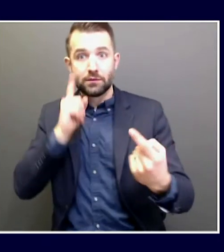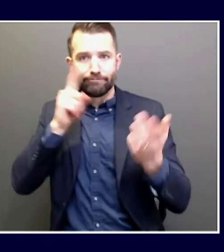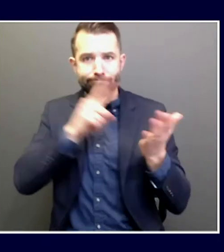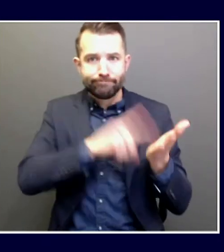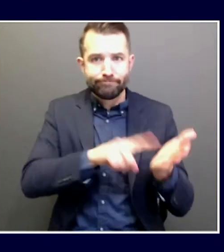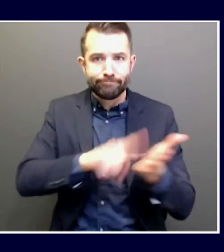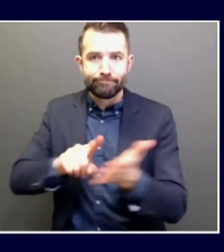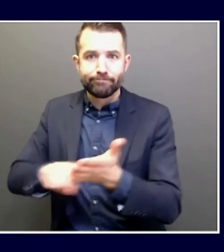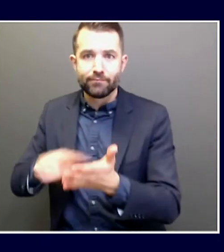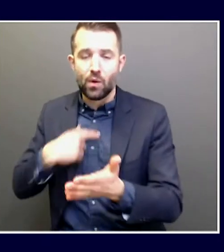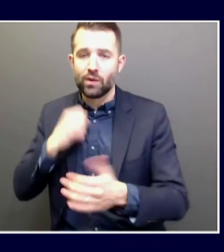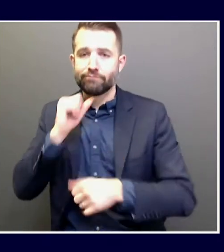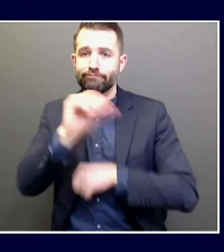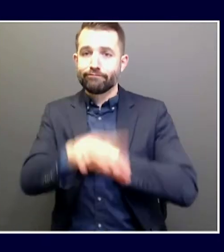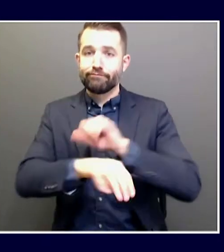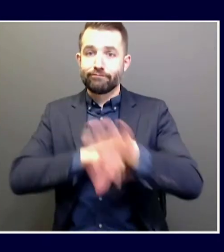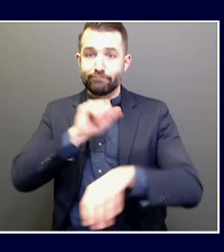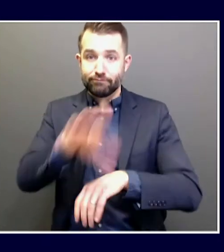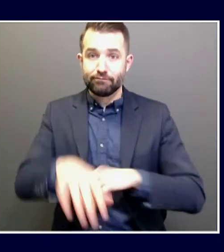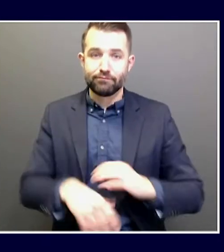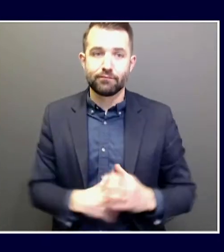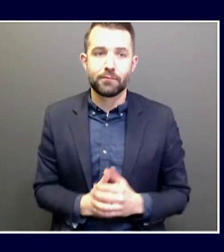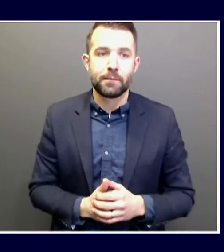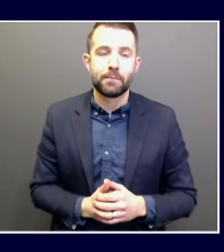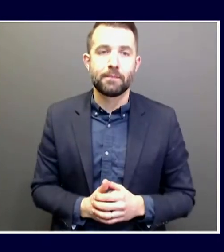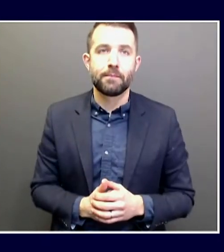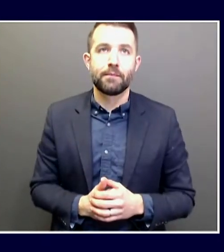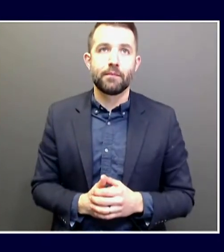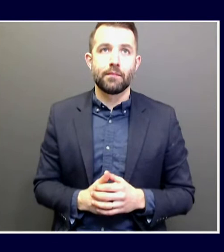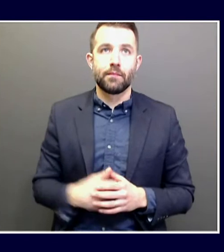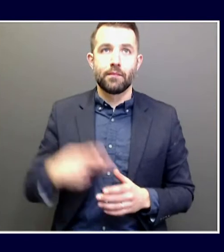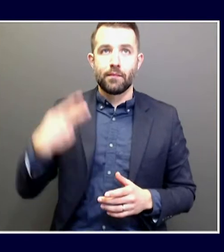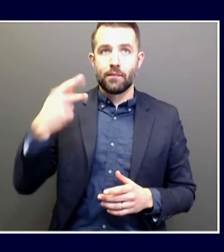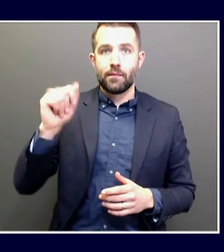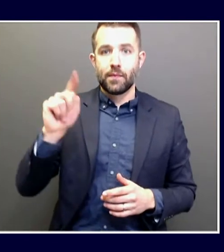Great, thank you. Thanks, Kevin. Patrick, last question goes to you.